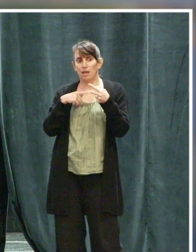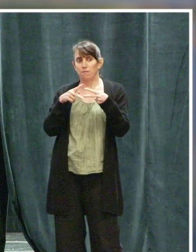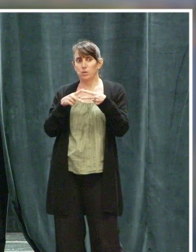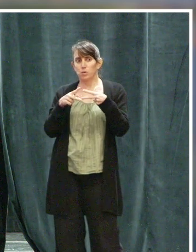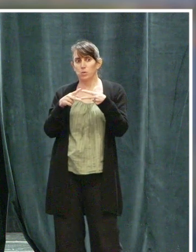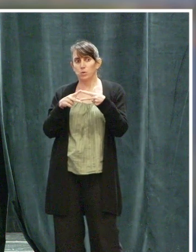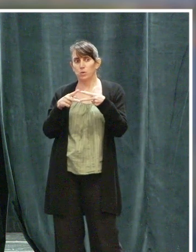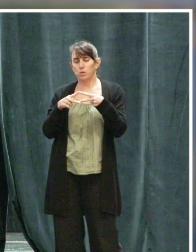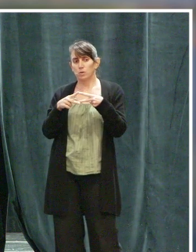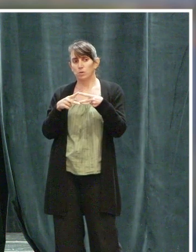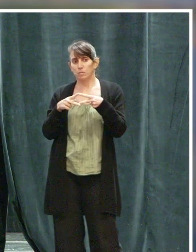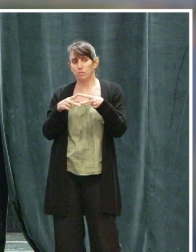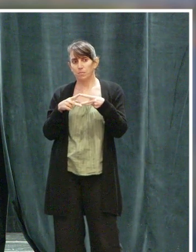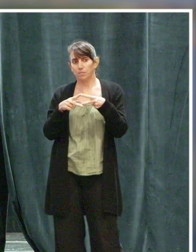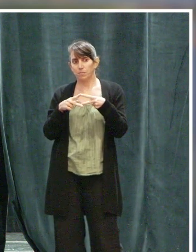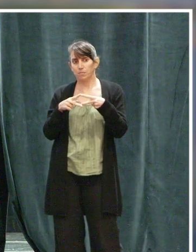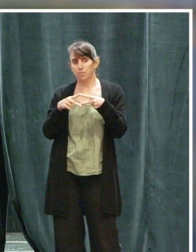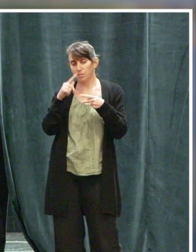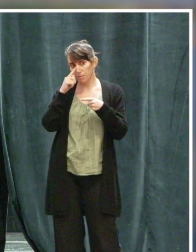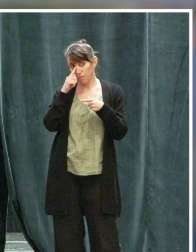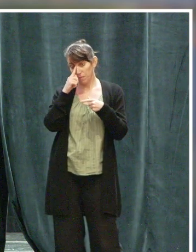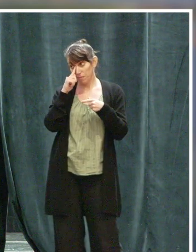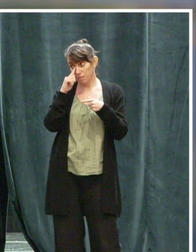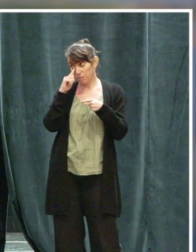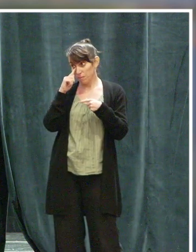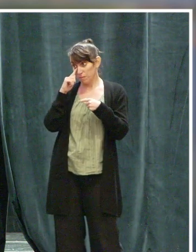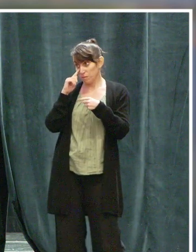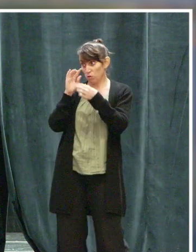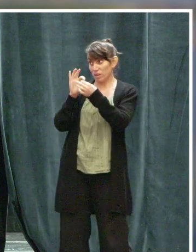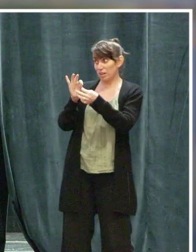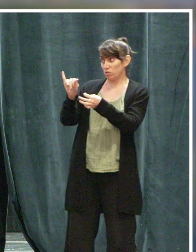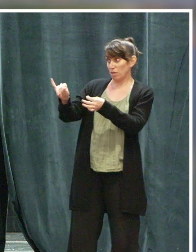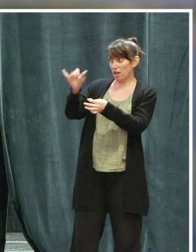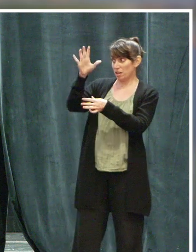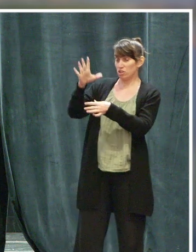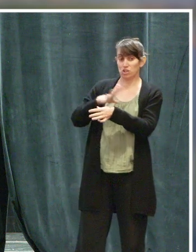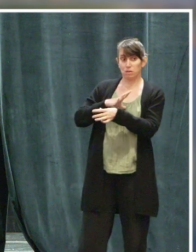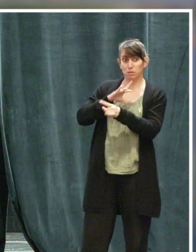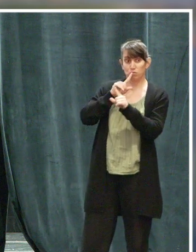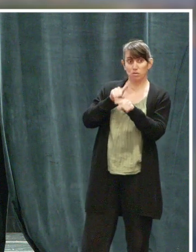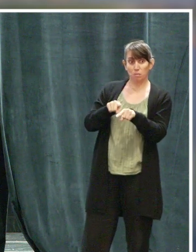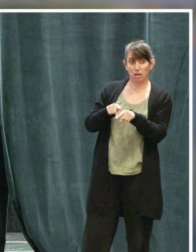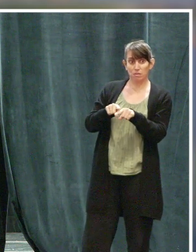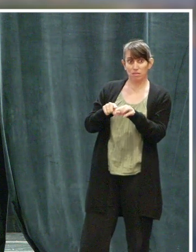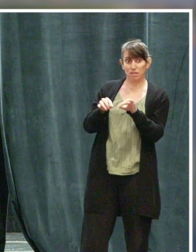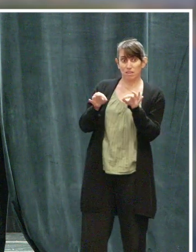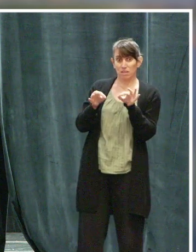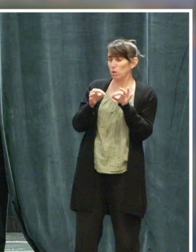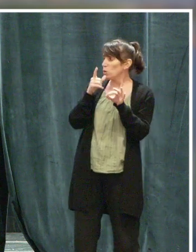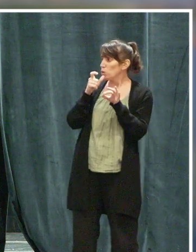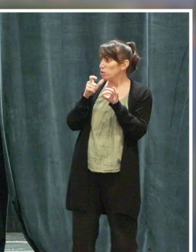One, we could do two. back up to this gentleman's response. The Battery Park City Authority, I assume, is going to issue those